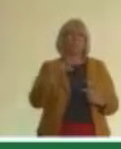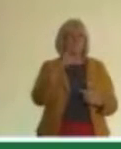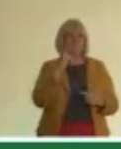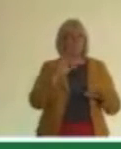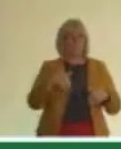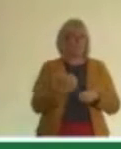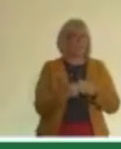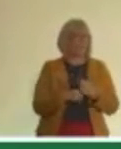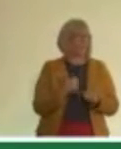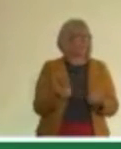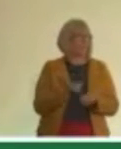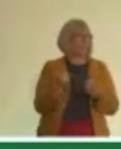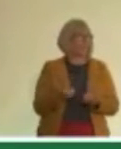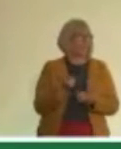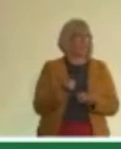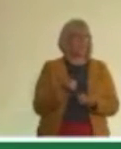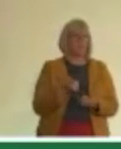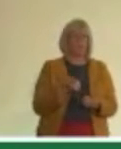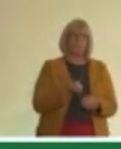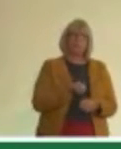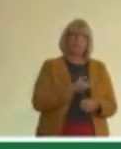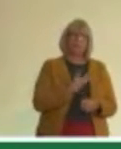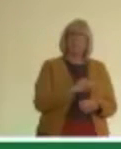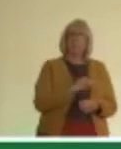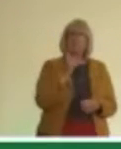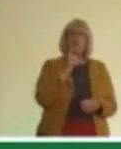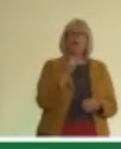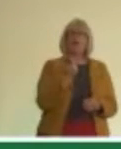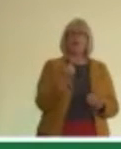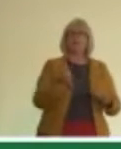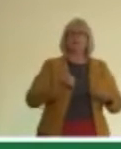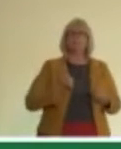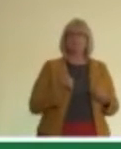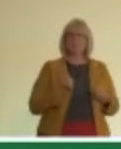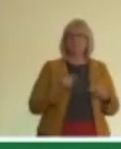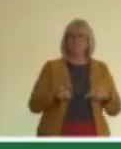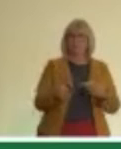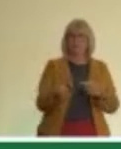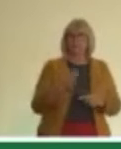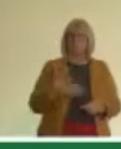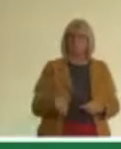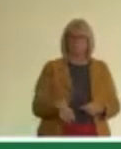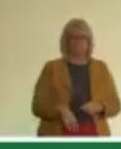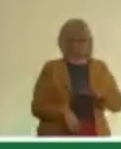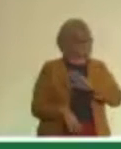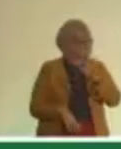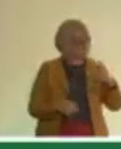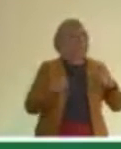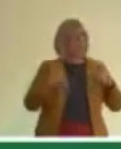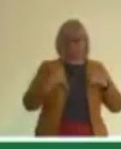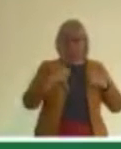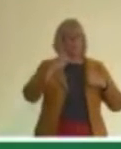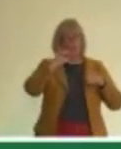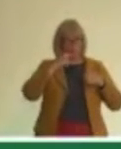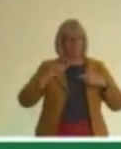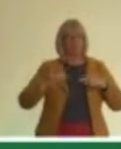sort of acceptable status quo that doesn't need to be challenged. But friends, we will challenge it. We will continue to